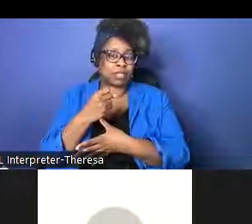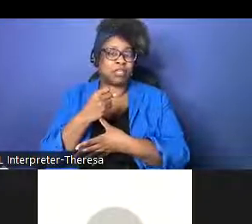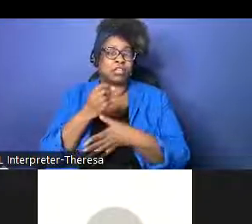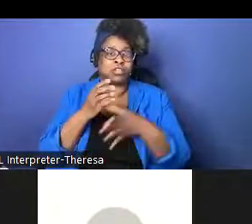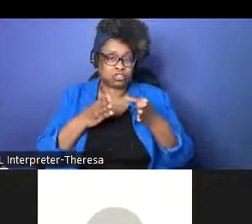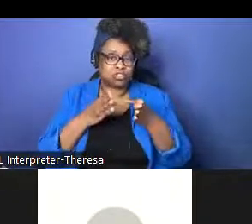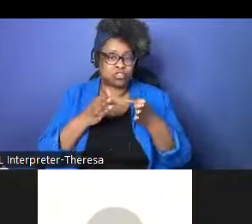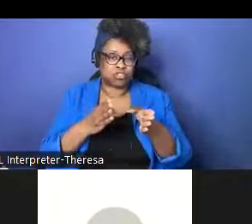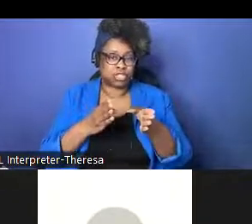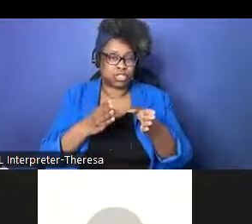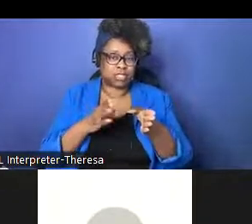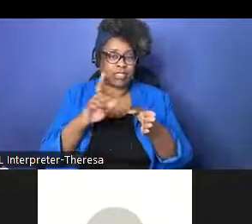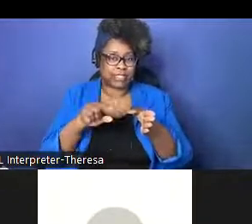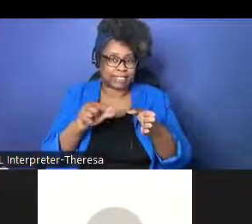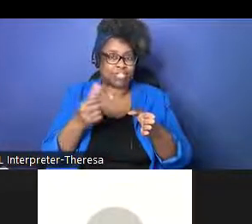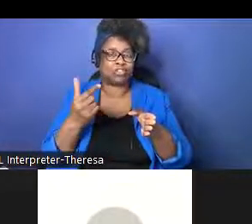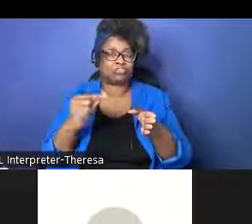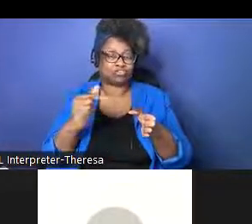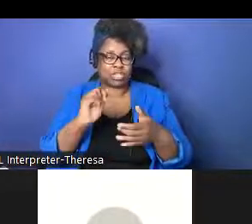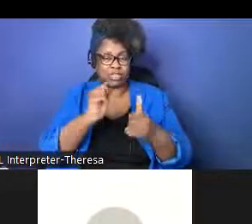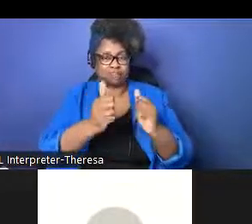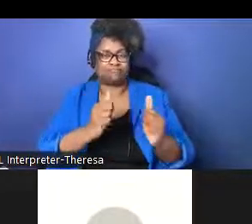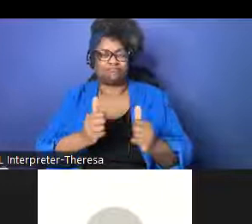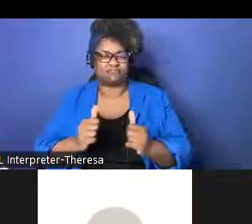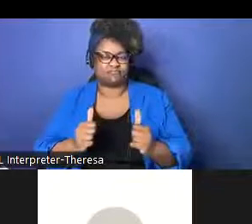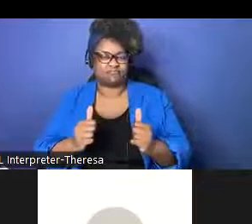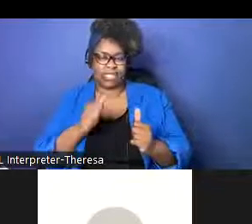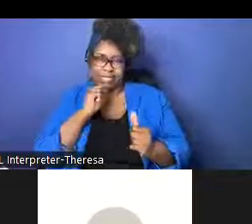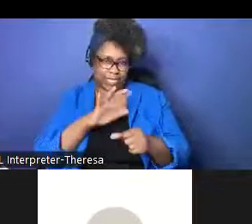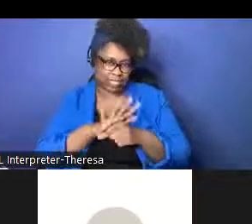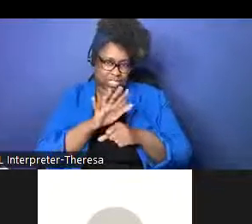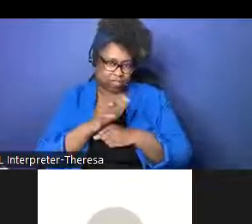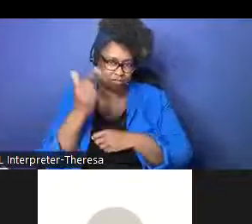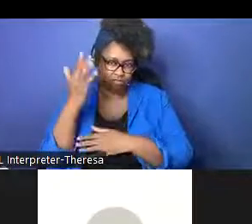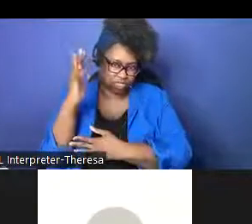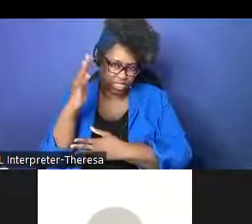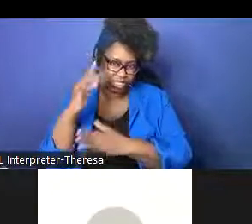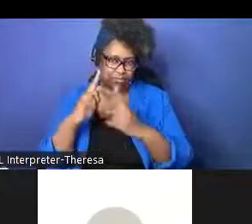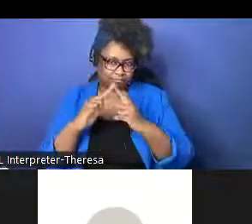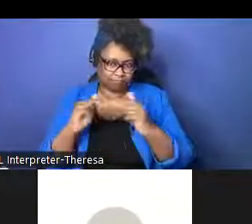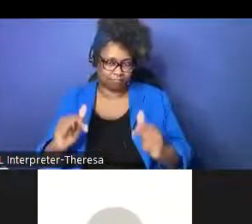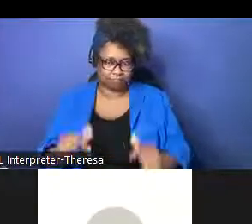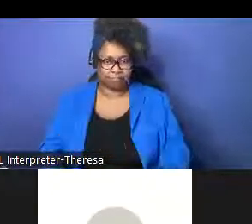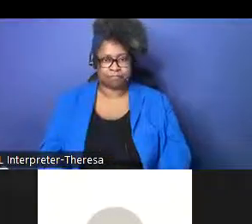streets that need greening, where there's a lack of trees and greenery.